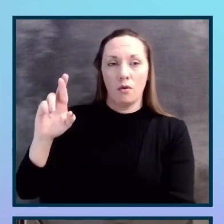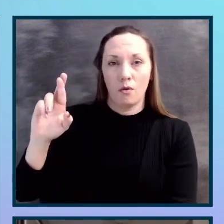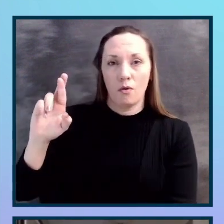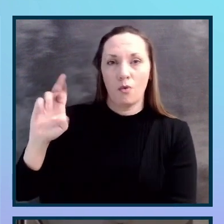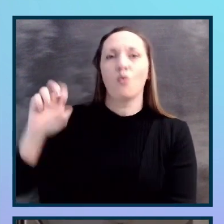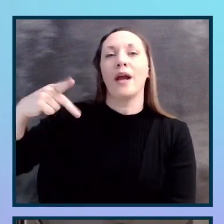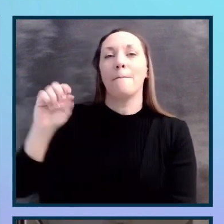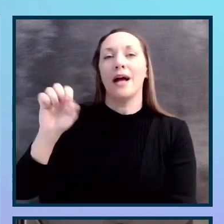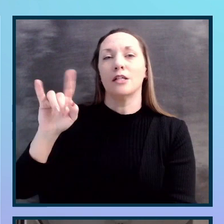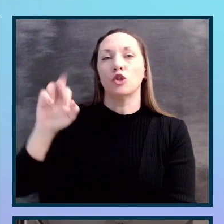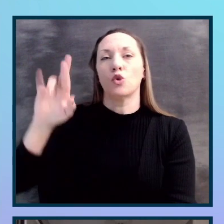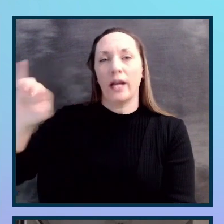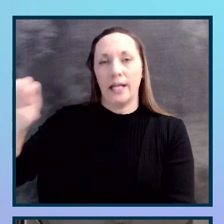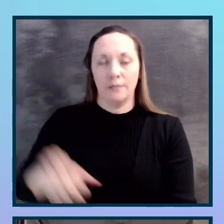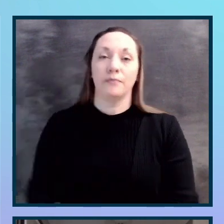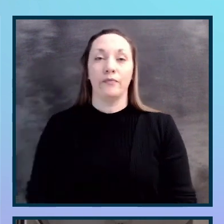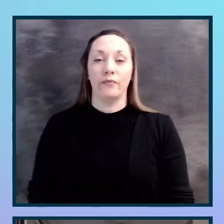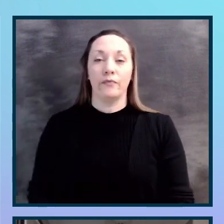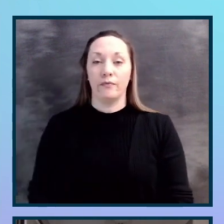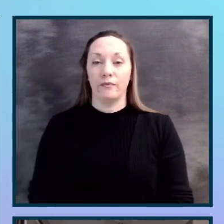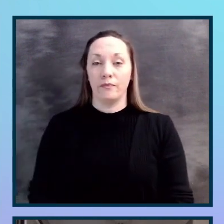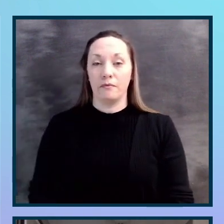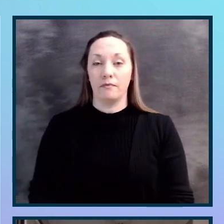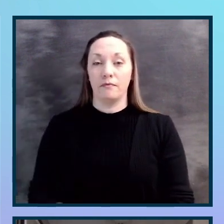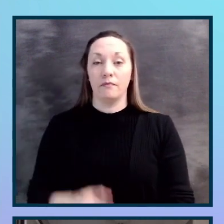With that, we want to kind of start this